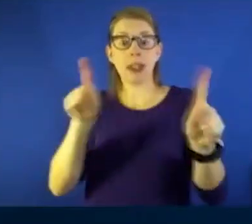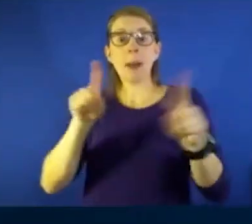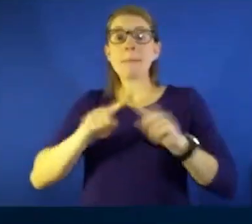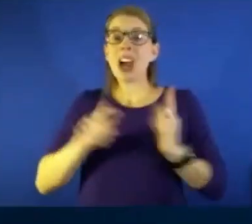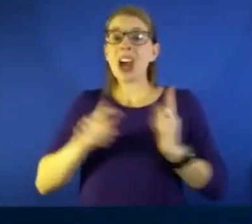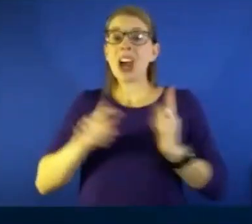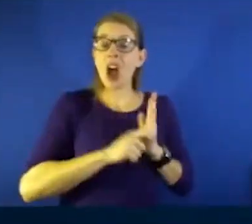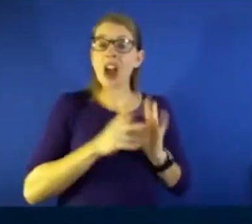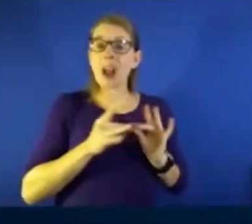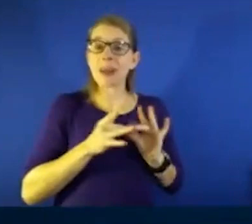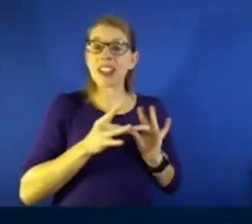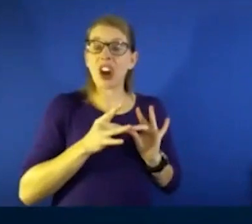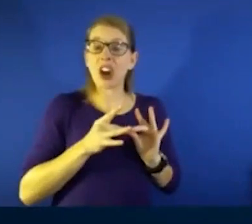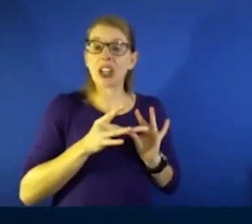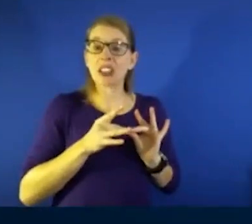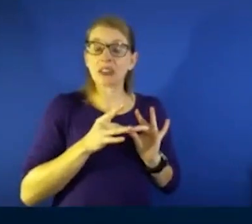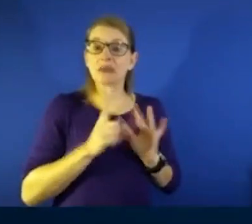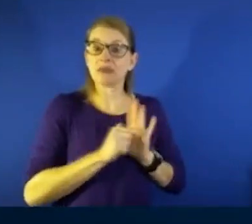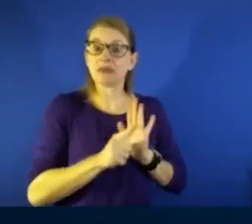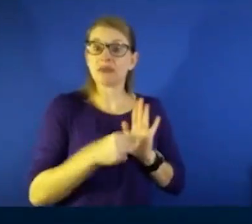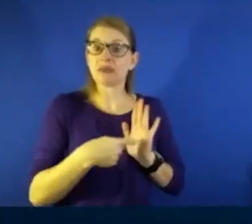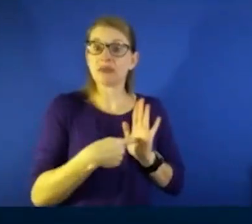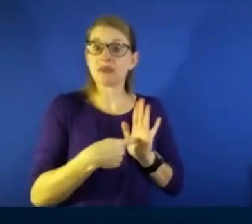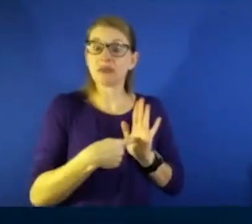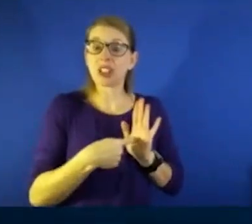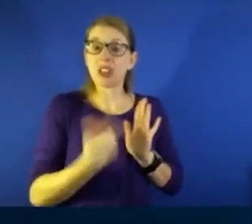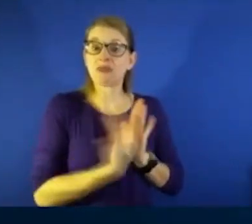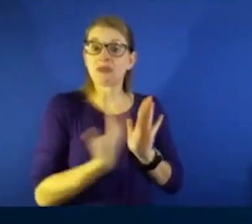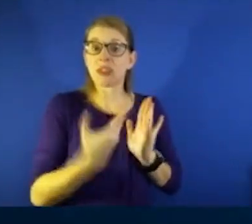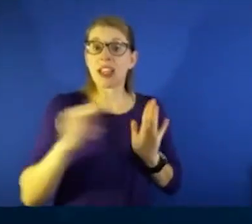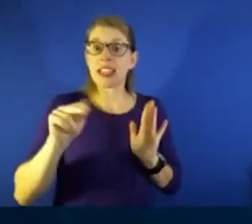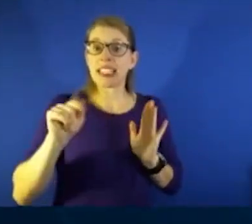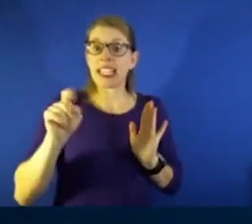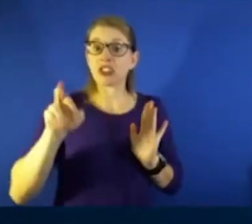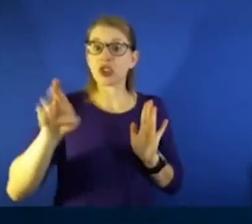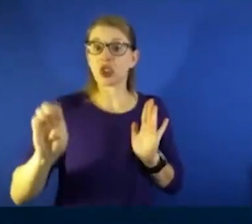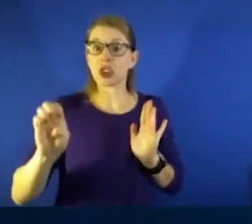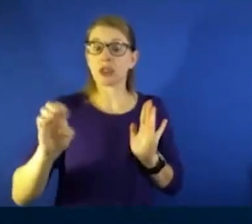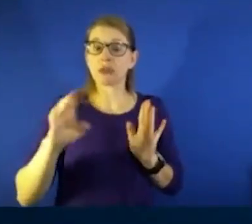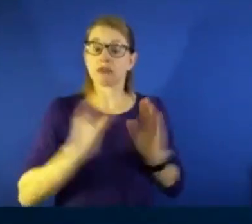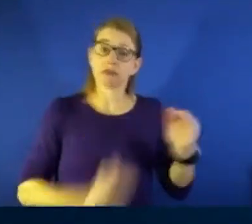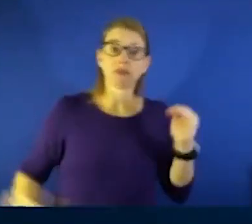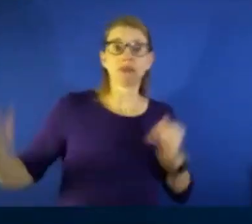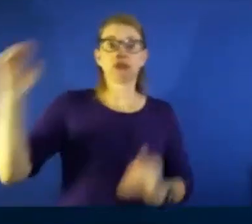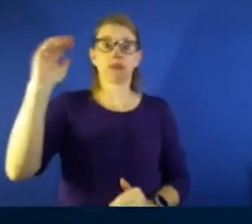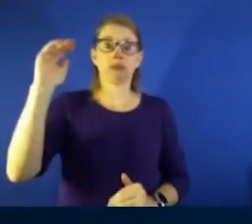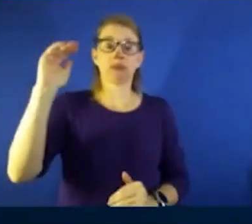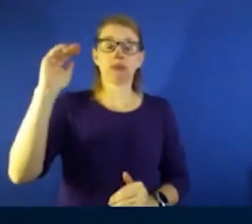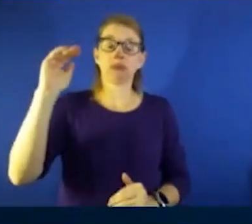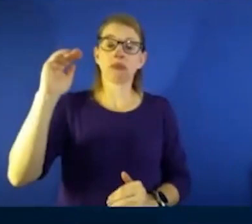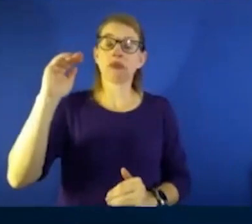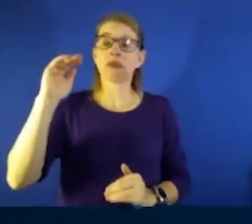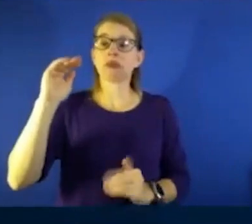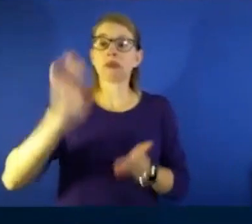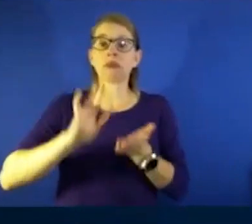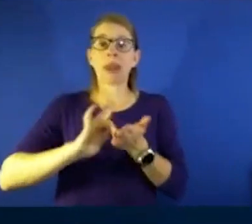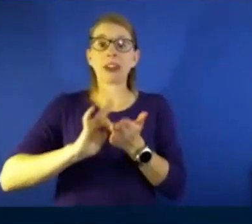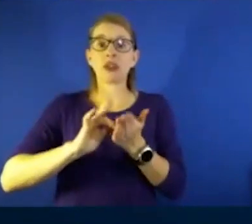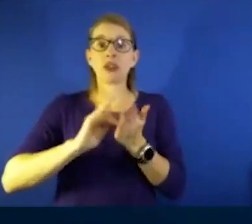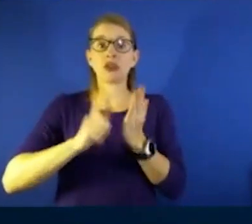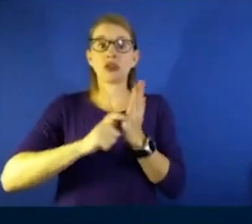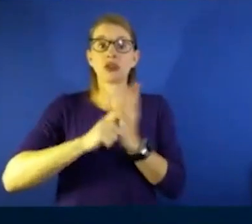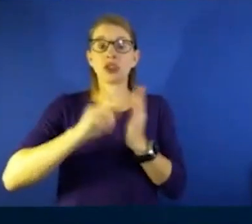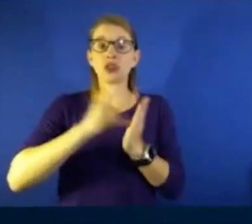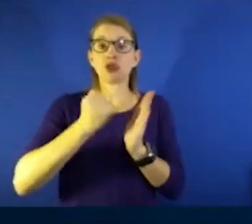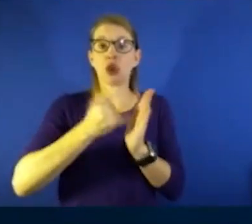again, it's in Nature. Anybody Which is like one get of the it. finest of all It the is, medical yeah. journals. Nature, New England Journal, that's like the two top And they ones. show that